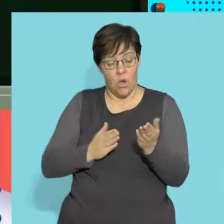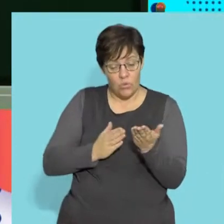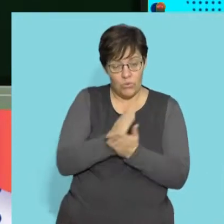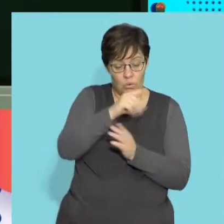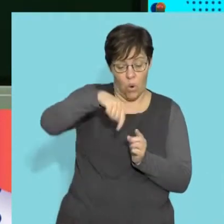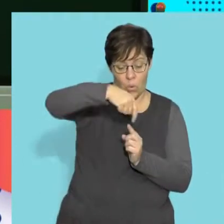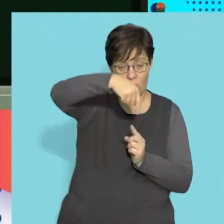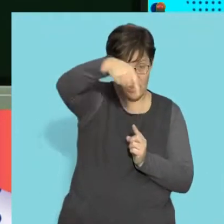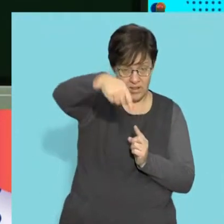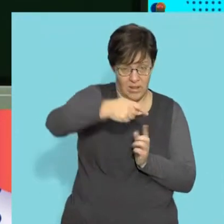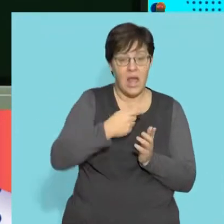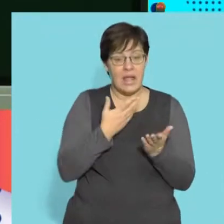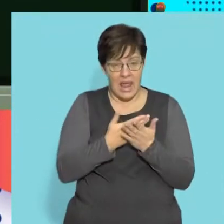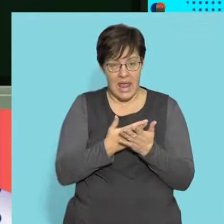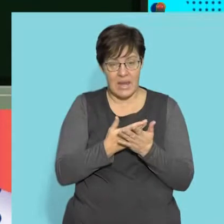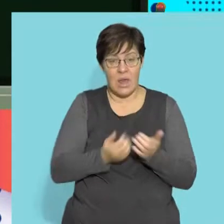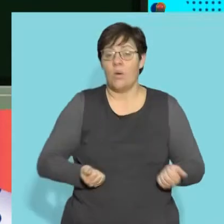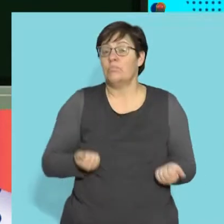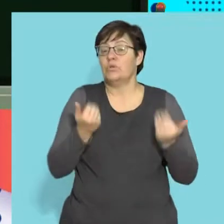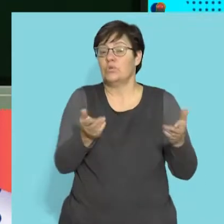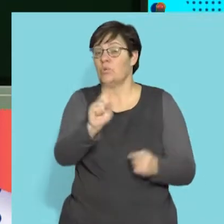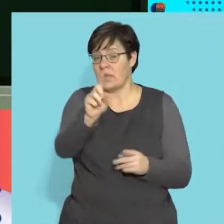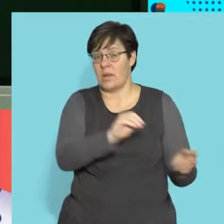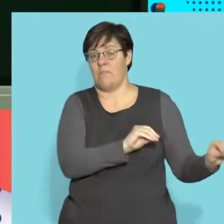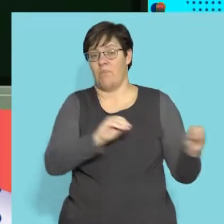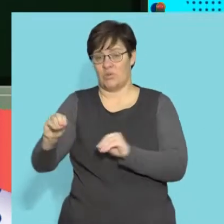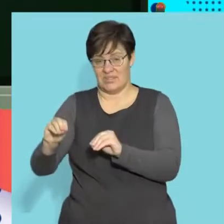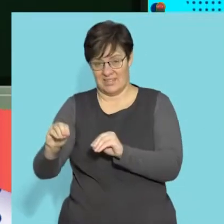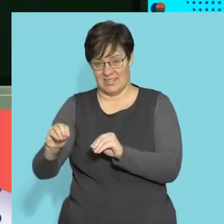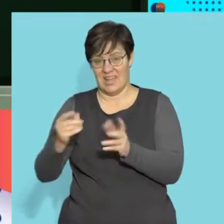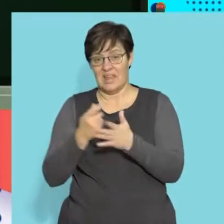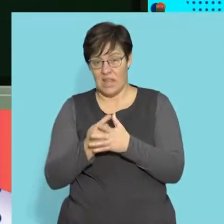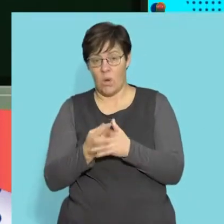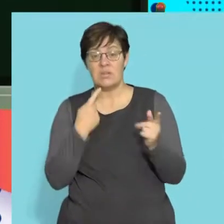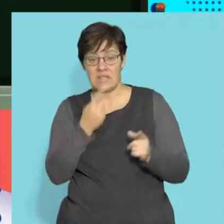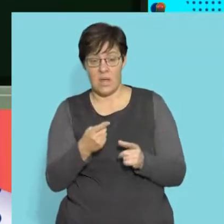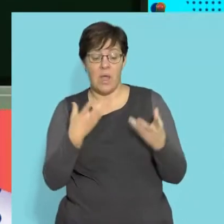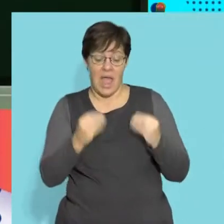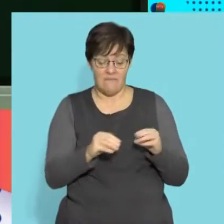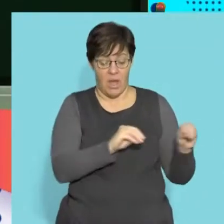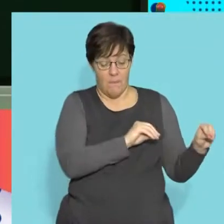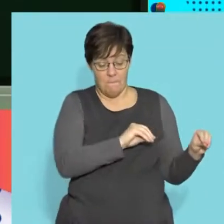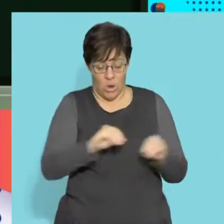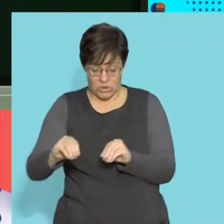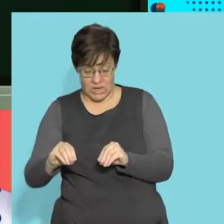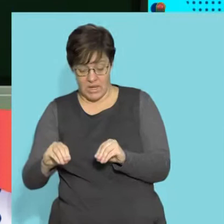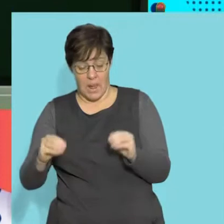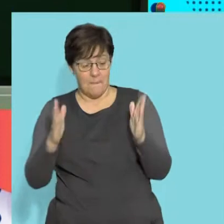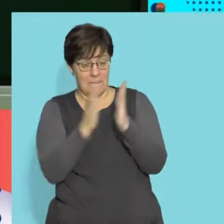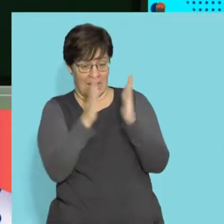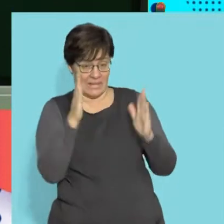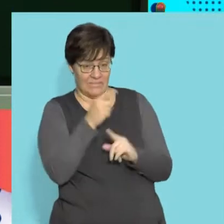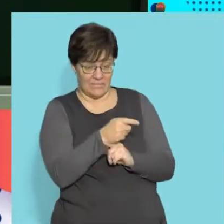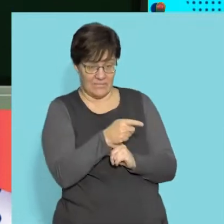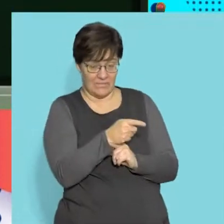current passing through a coil can produce motion. And then we're going to turn it around and we're going to say, if we have motion